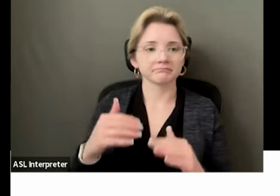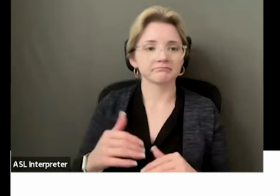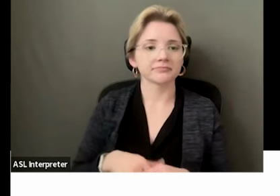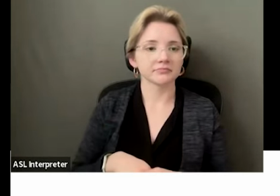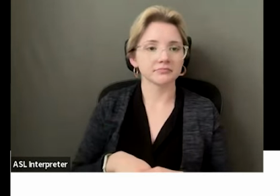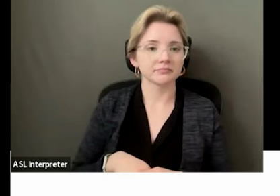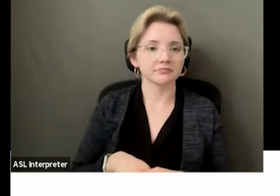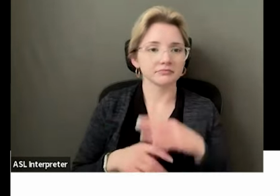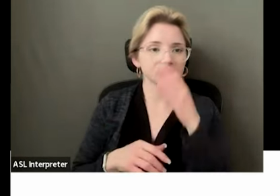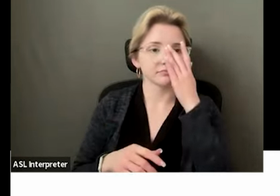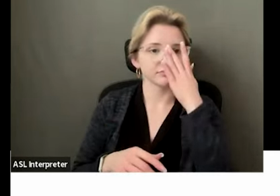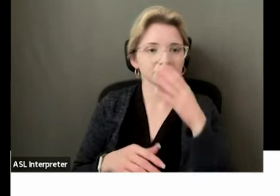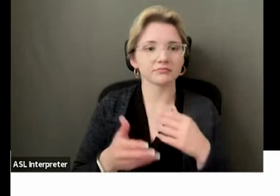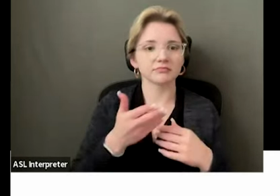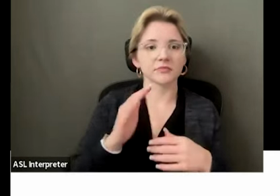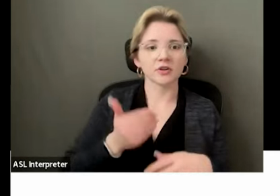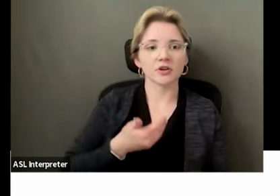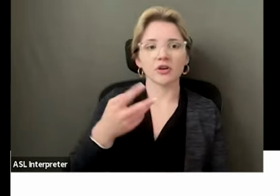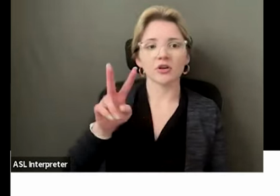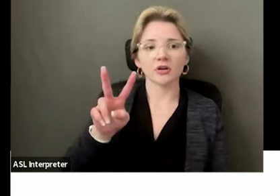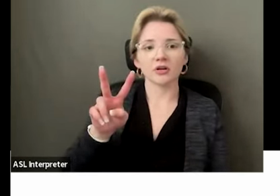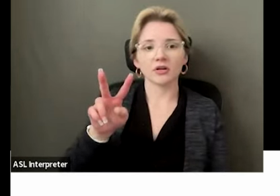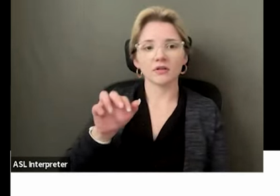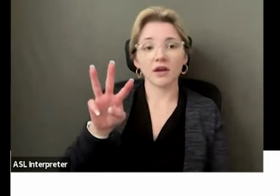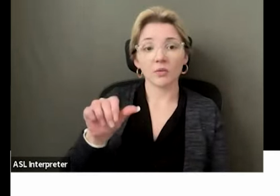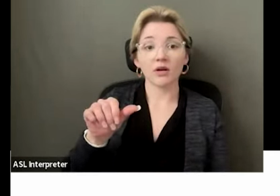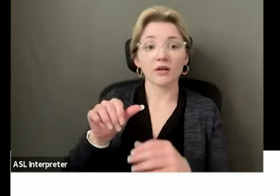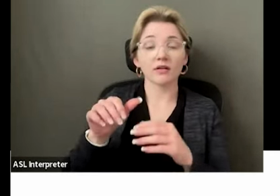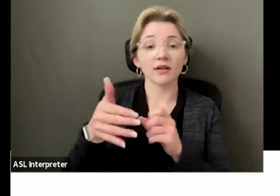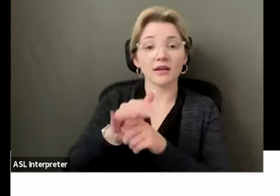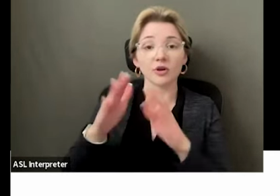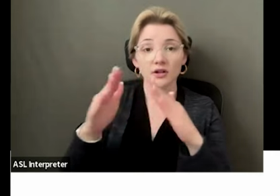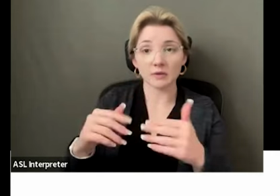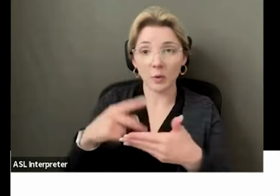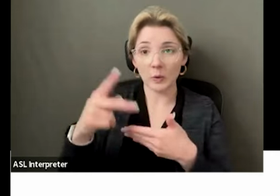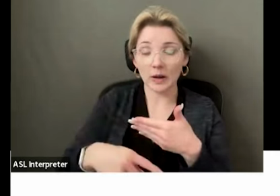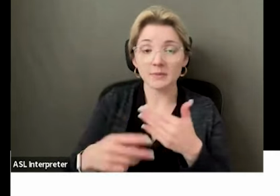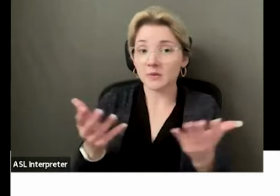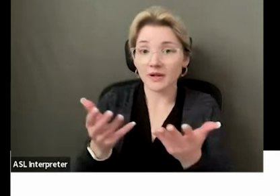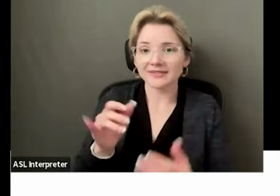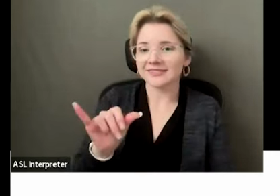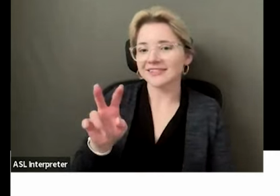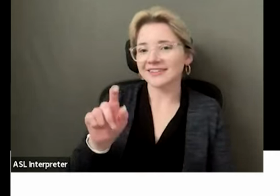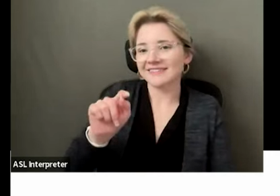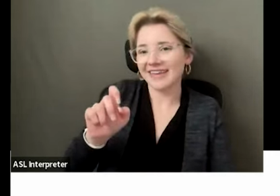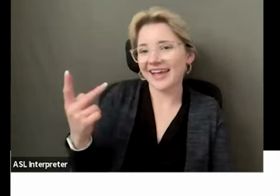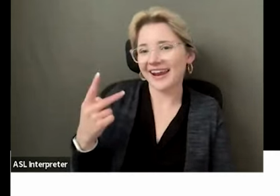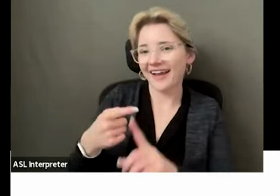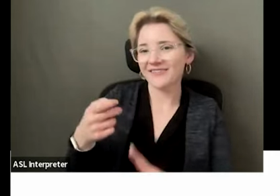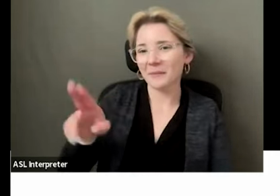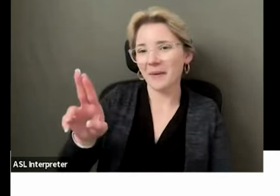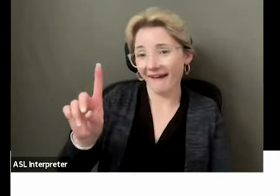Okay, so here are our VAWA covered housing programs. So obviously, Yvette and I, we are from HUD. So, and